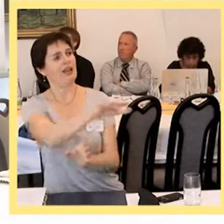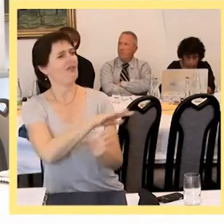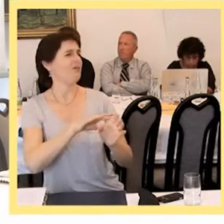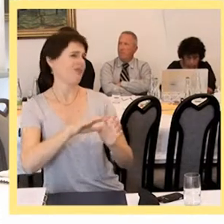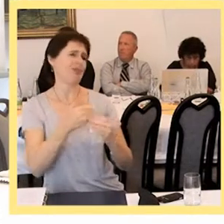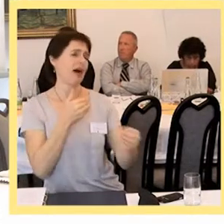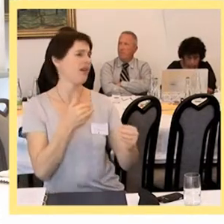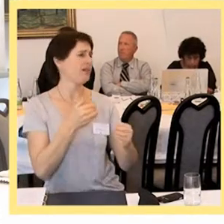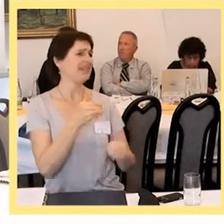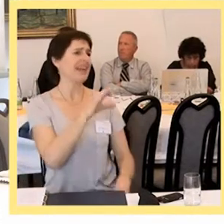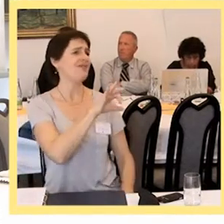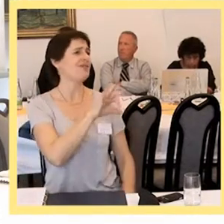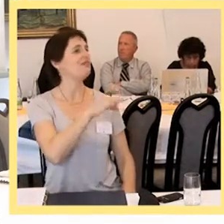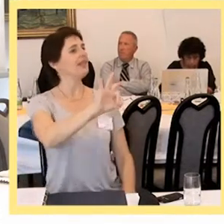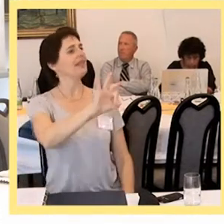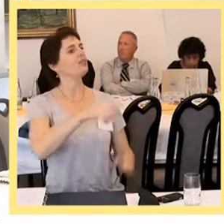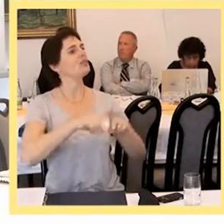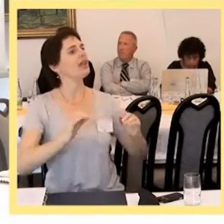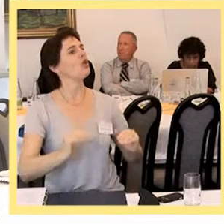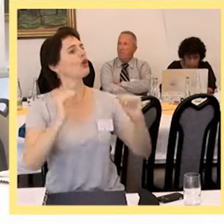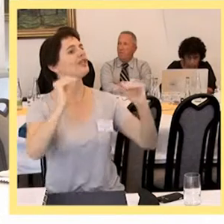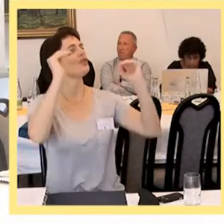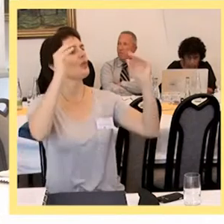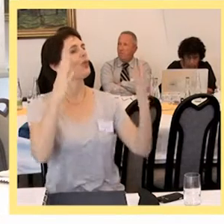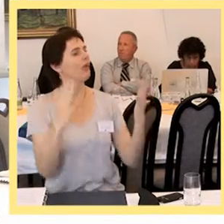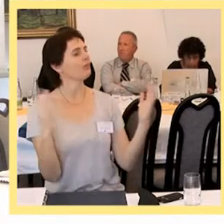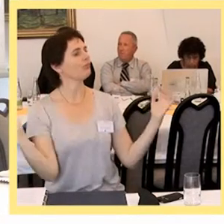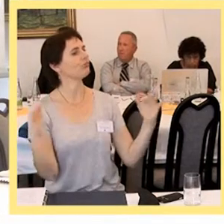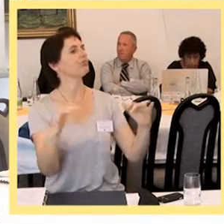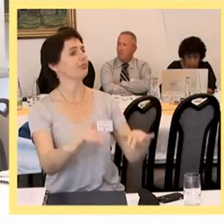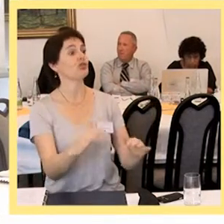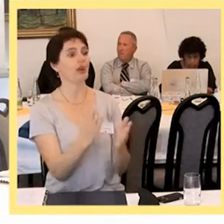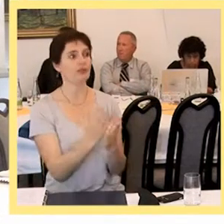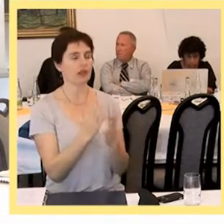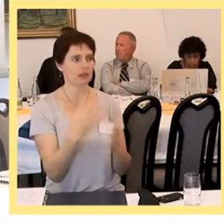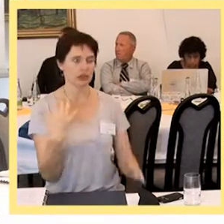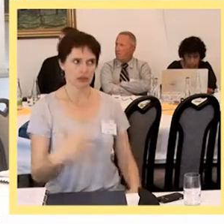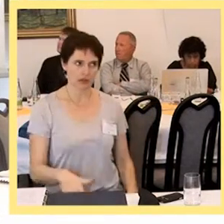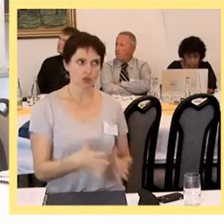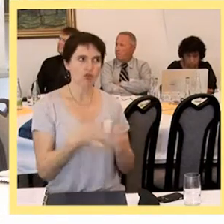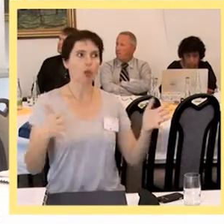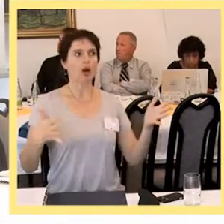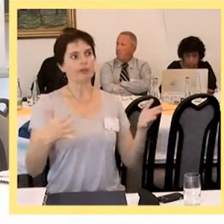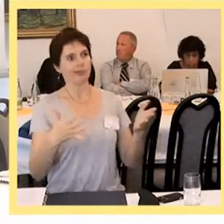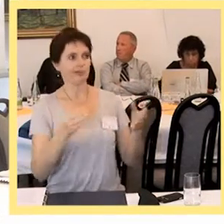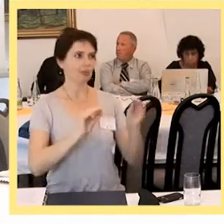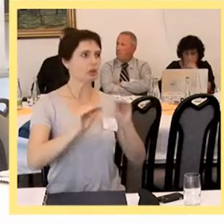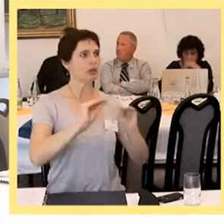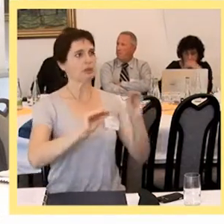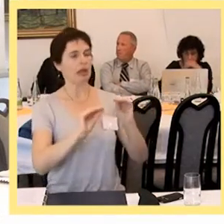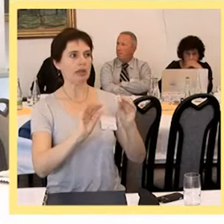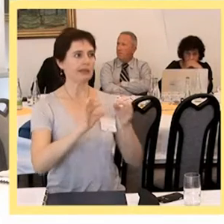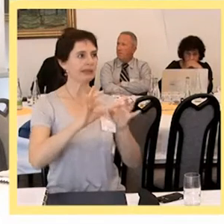just simply preparing for the event. So this is a big-scale event for us to put together. And to make it even